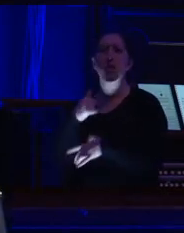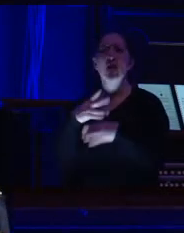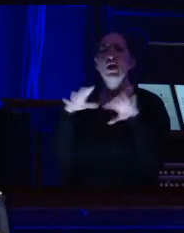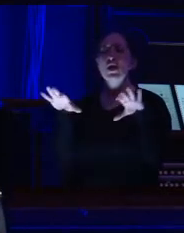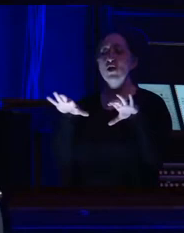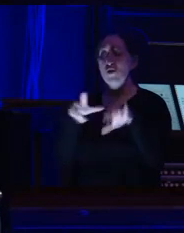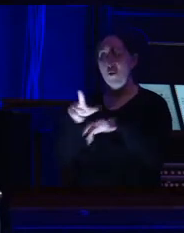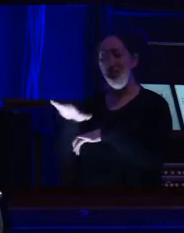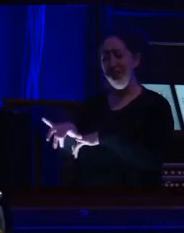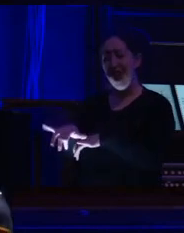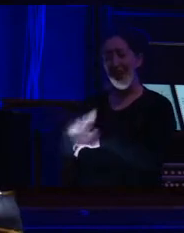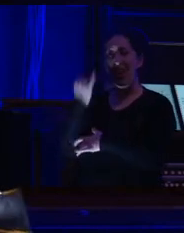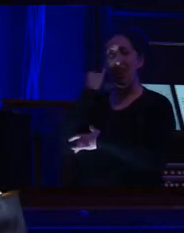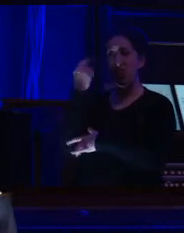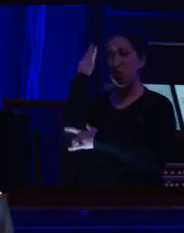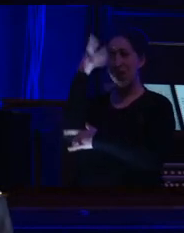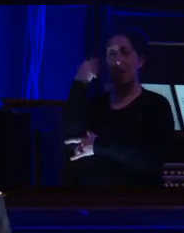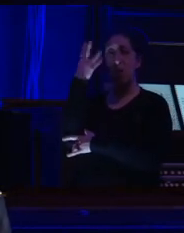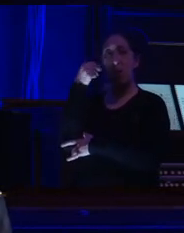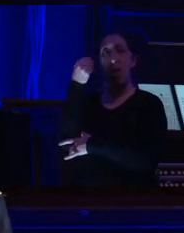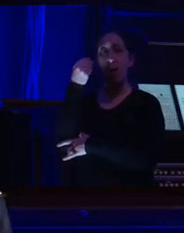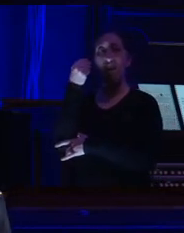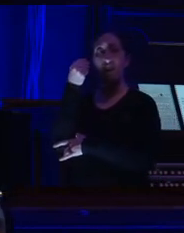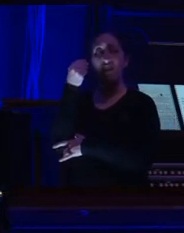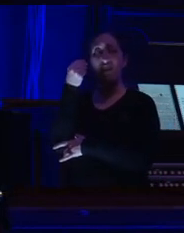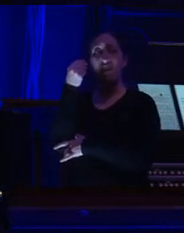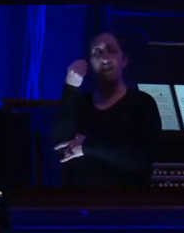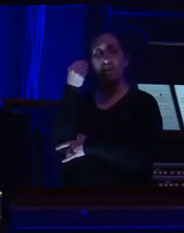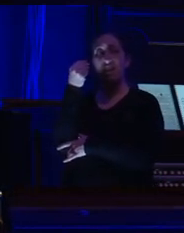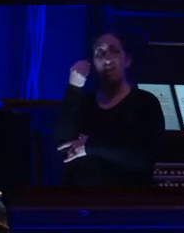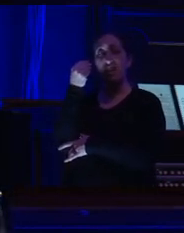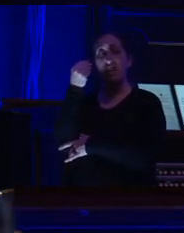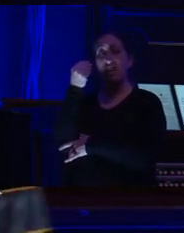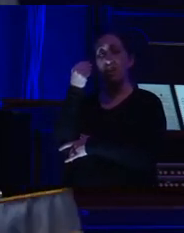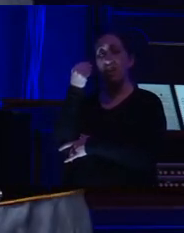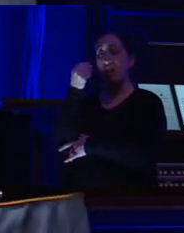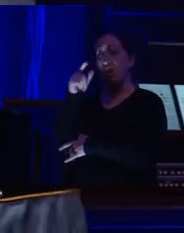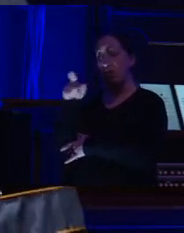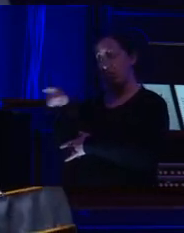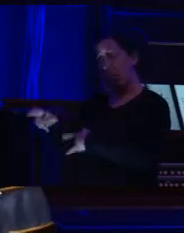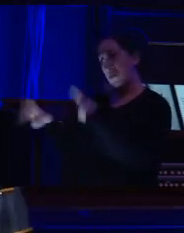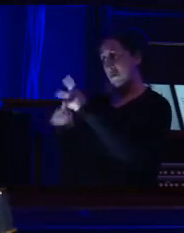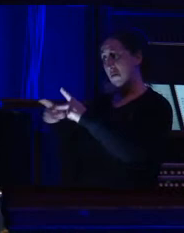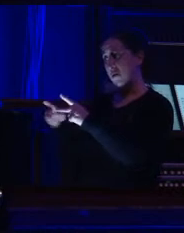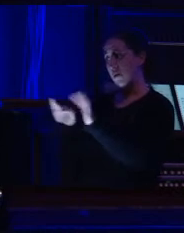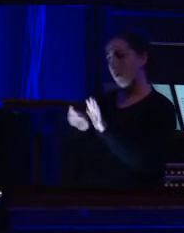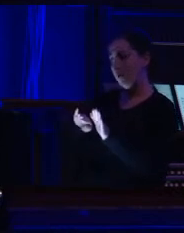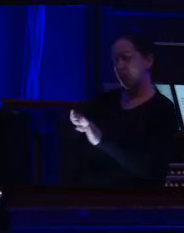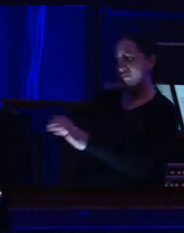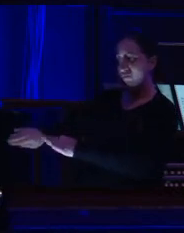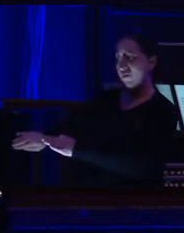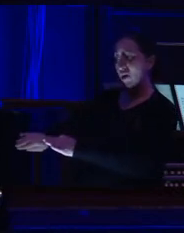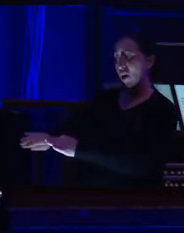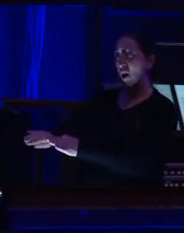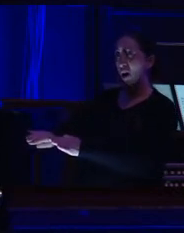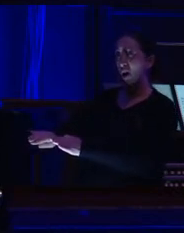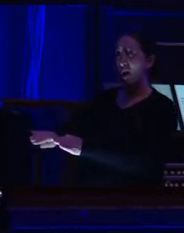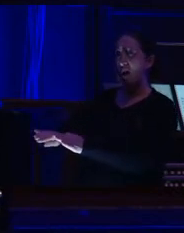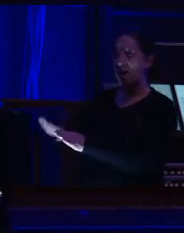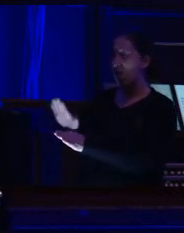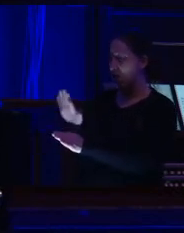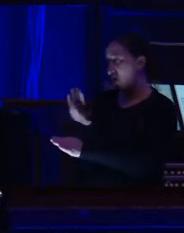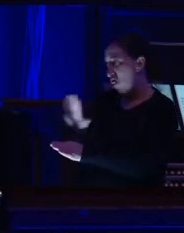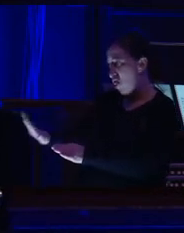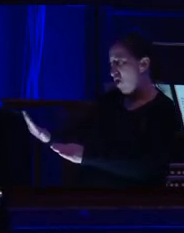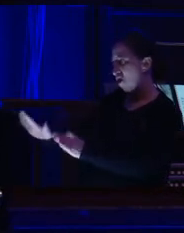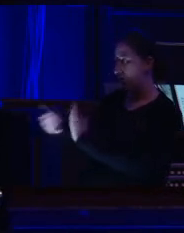so, if you think about it, we have robbed those individuals and our university and our world of their